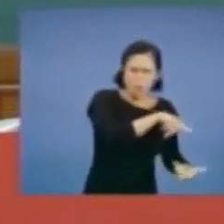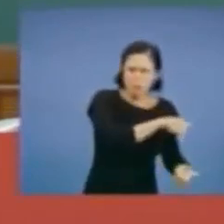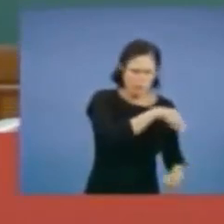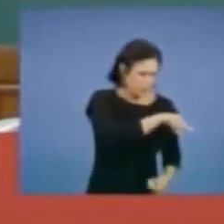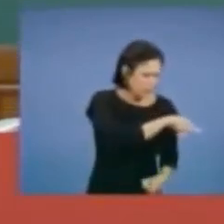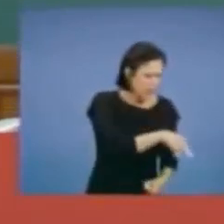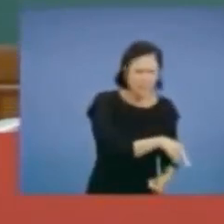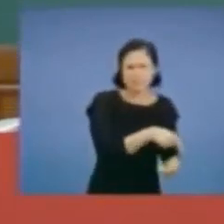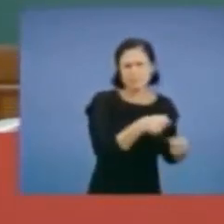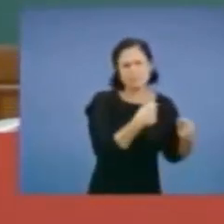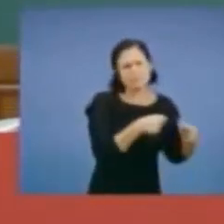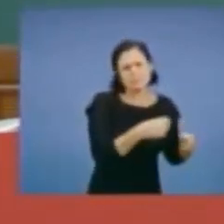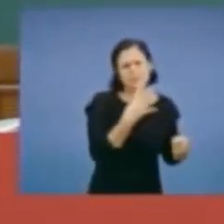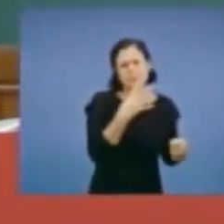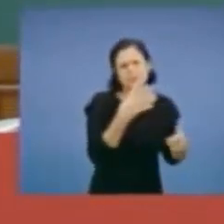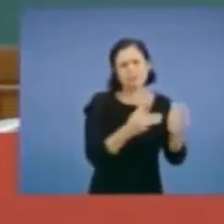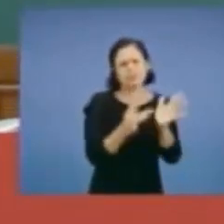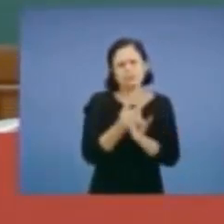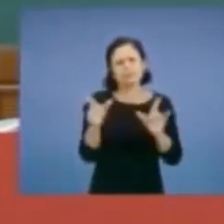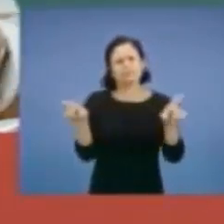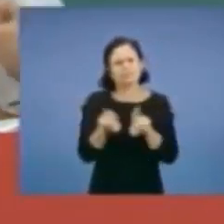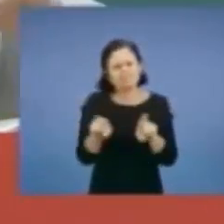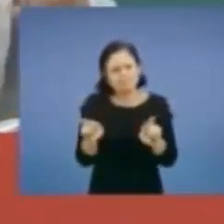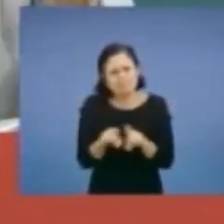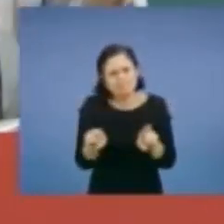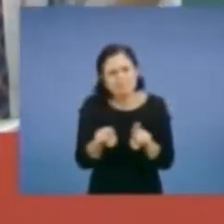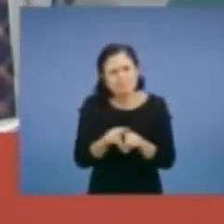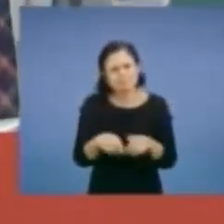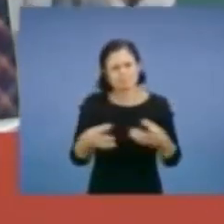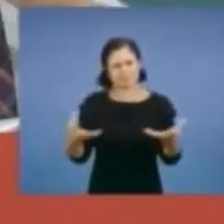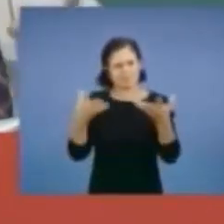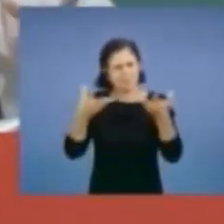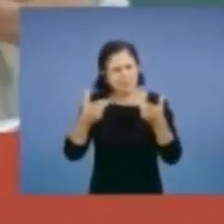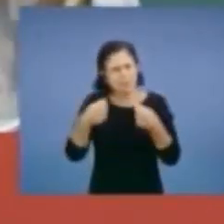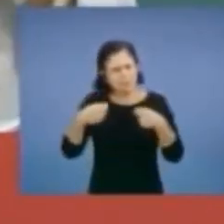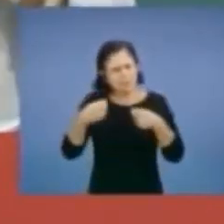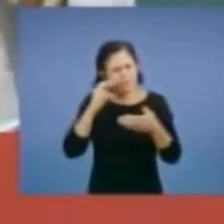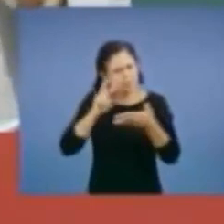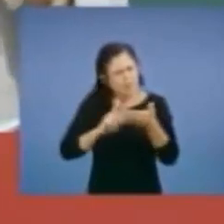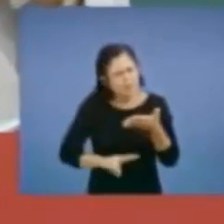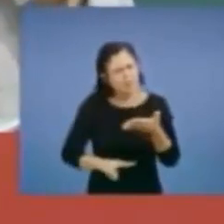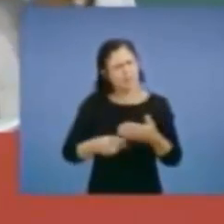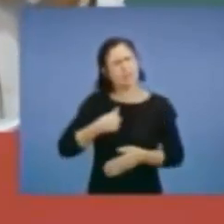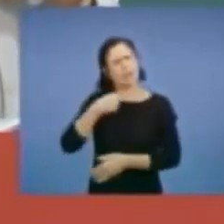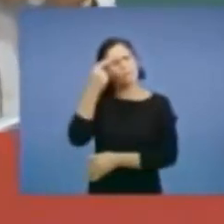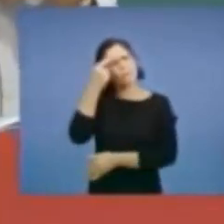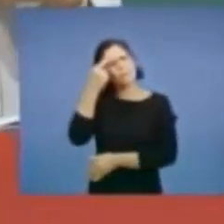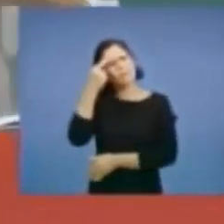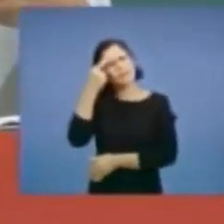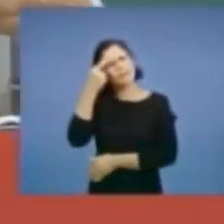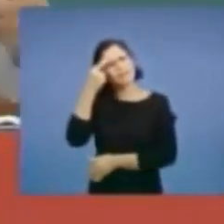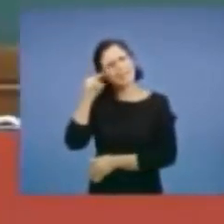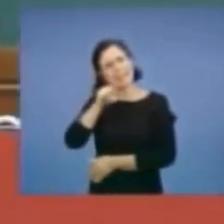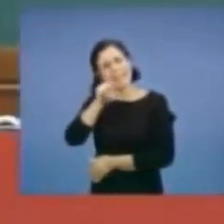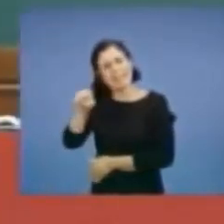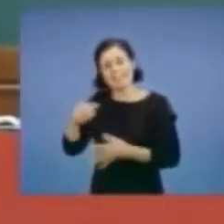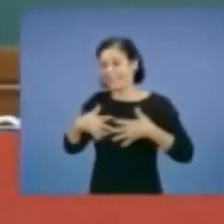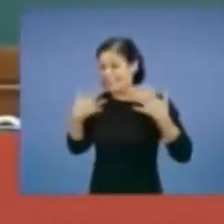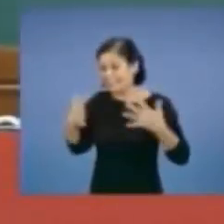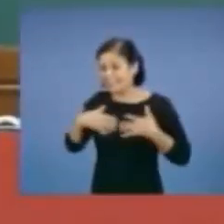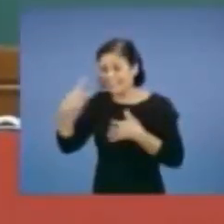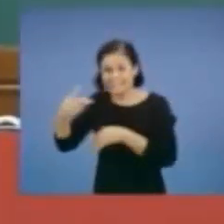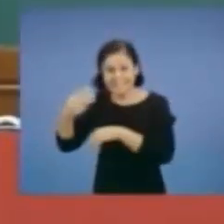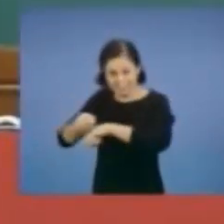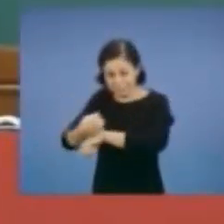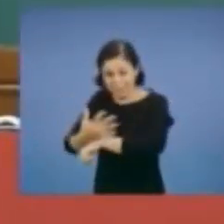the humanity in the interest of those that were going through the resurrection, which is something glorious. I can imagine the joy